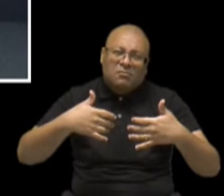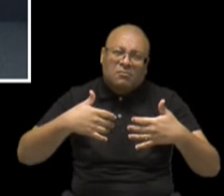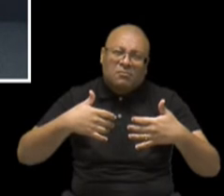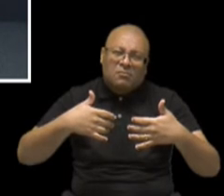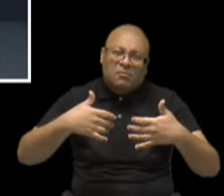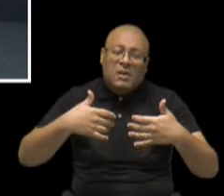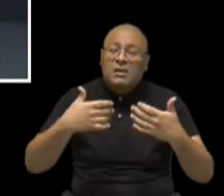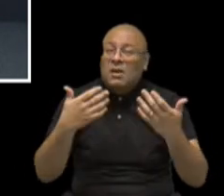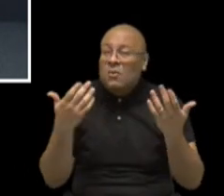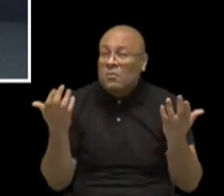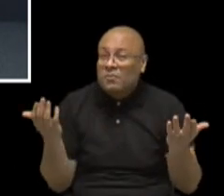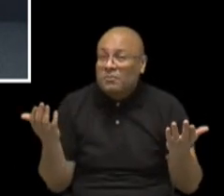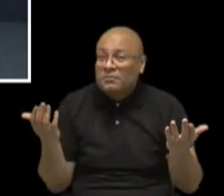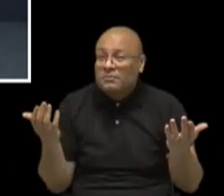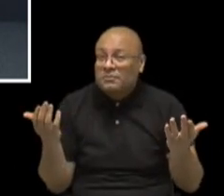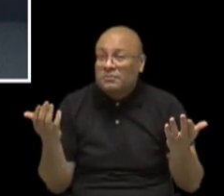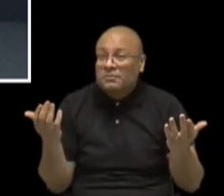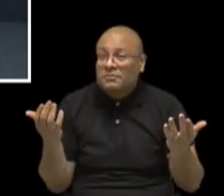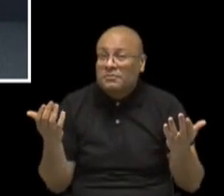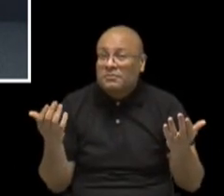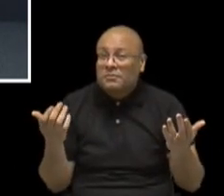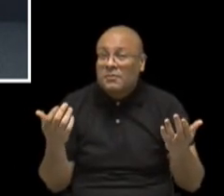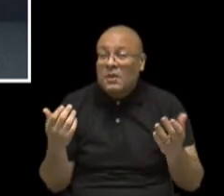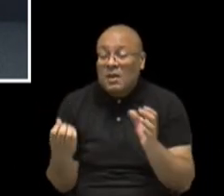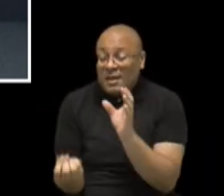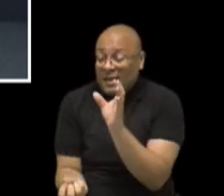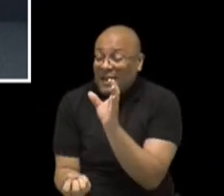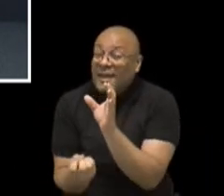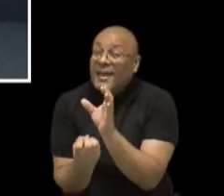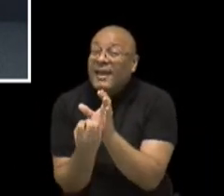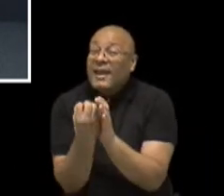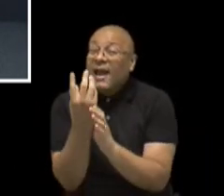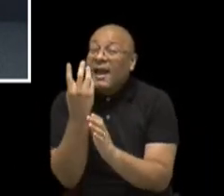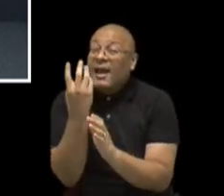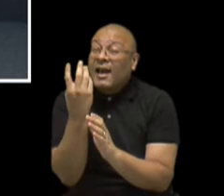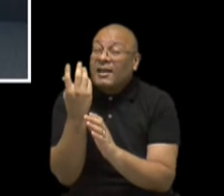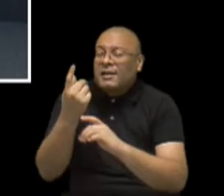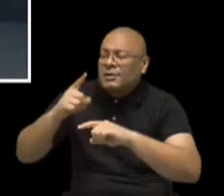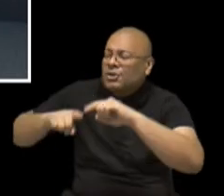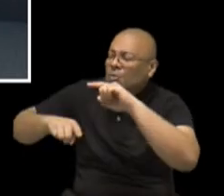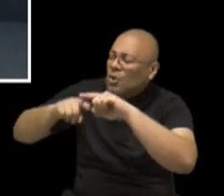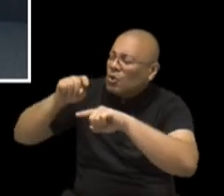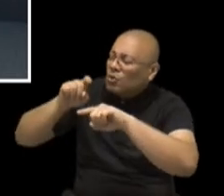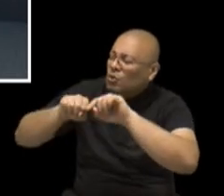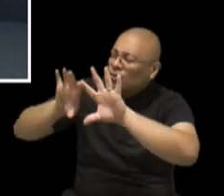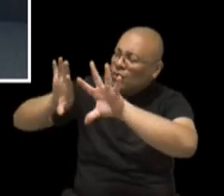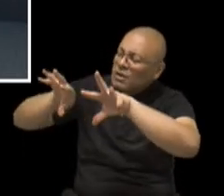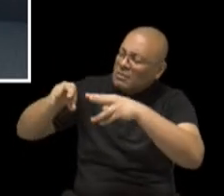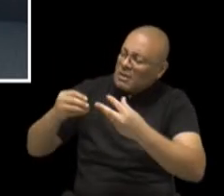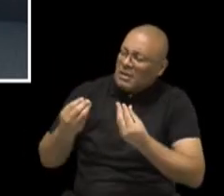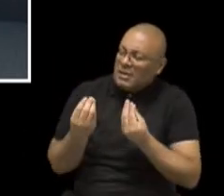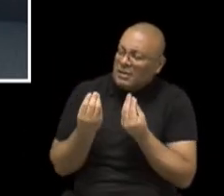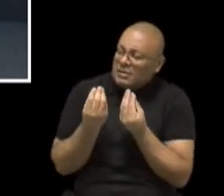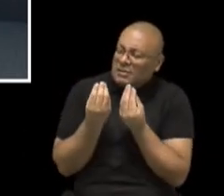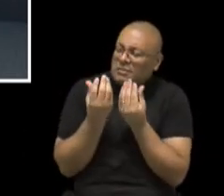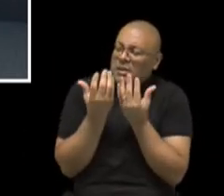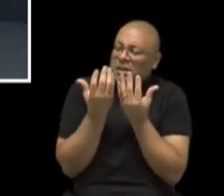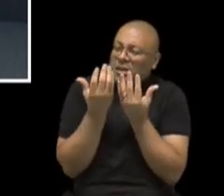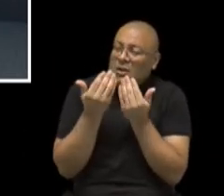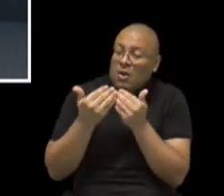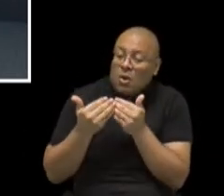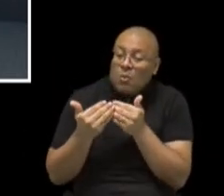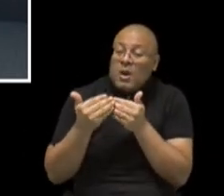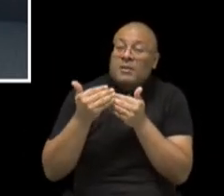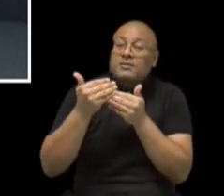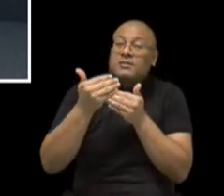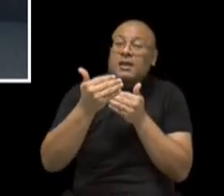And so, you know, I really create from the archive because this brand is an extension